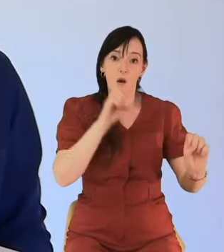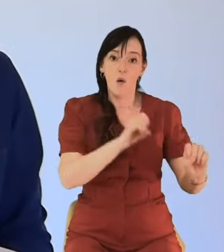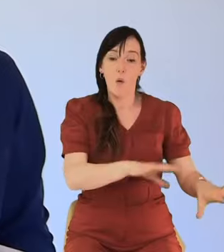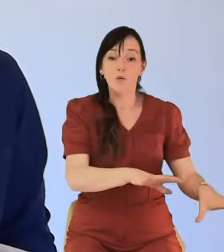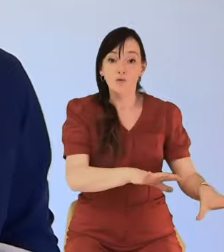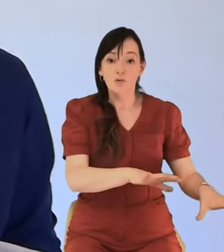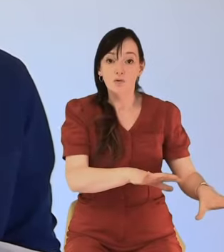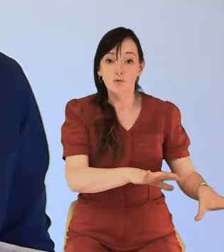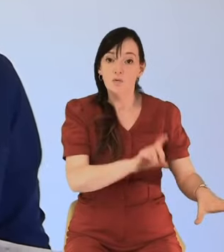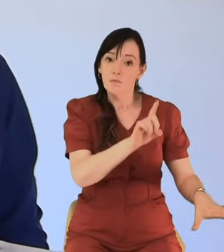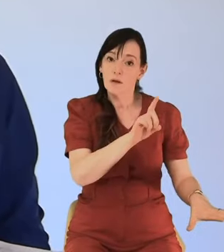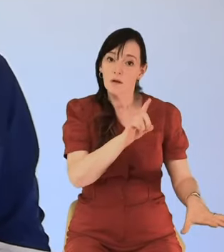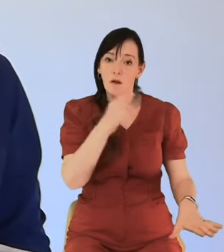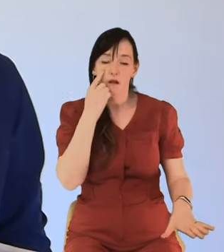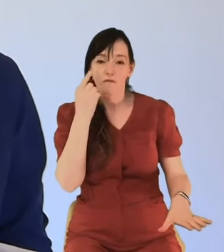Do you see?